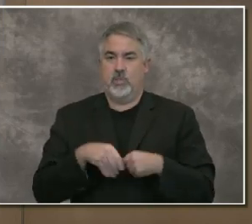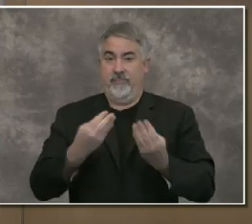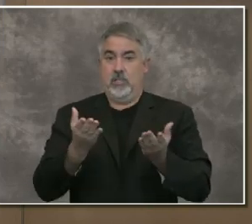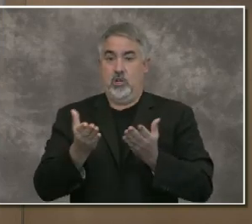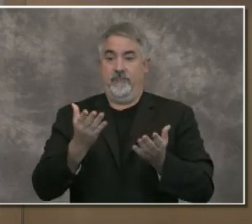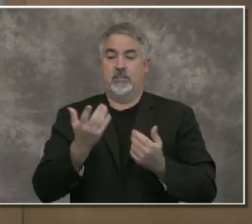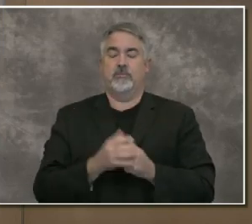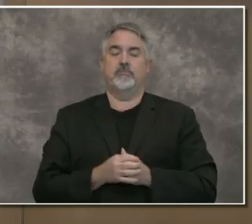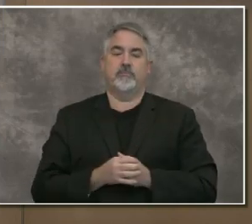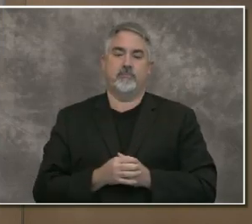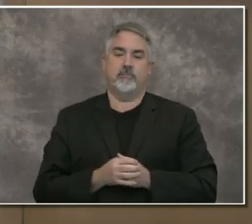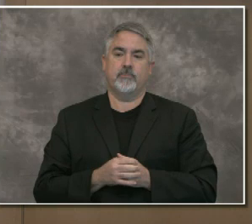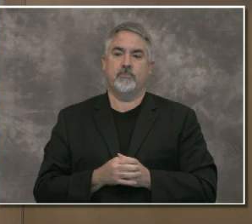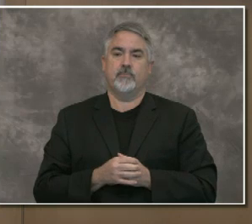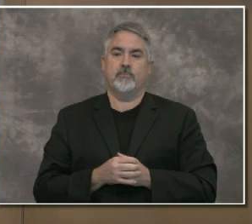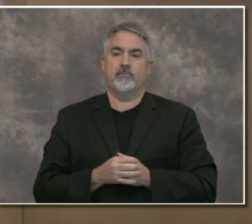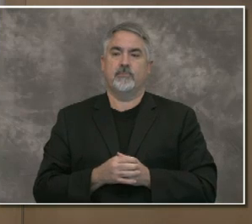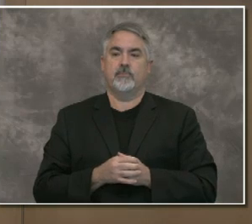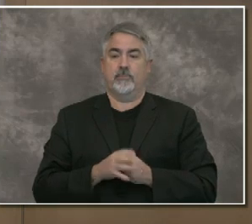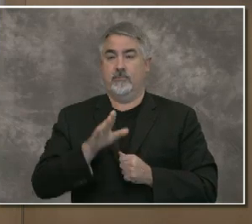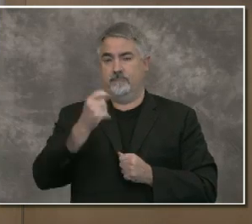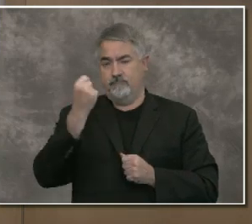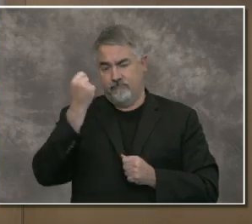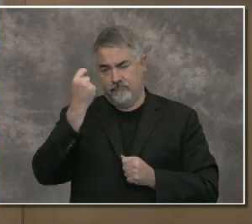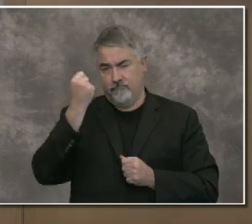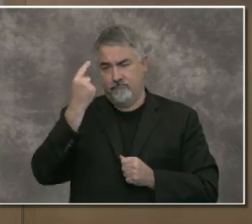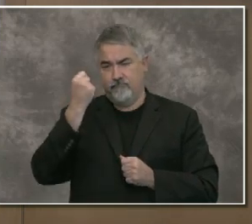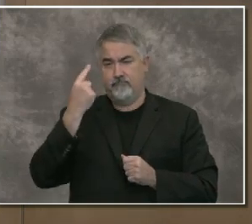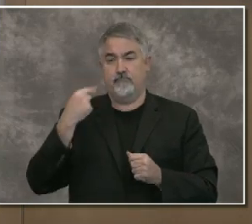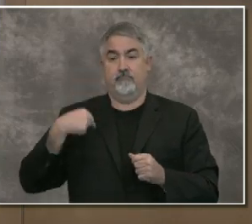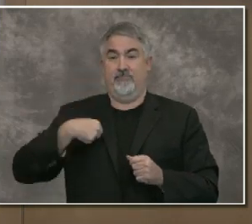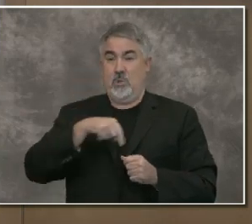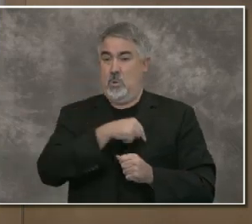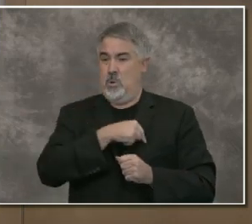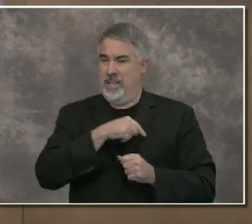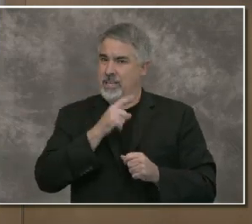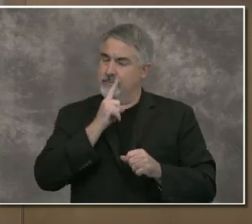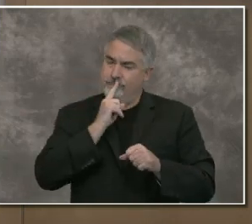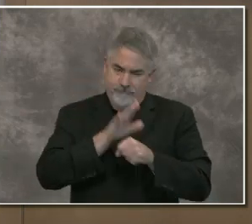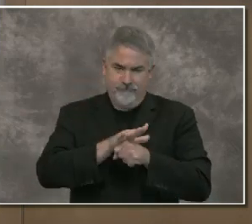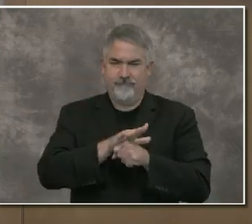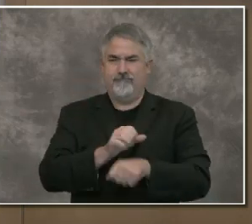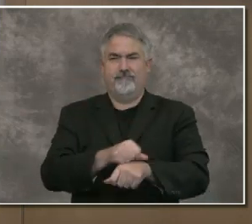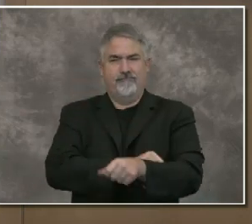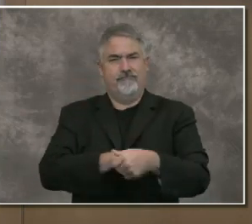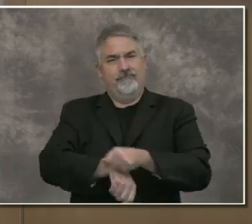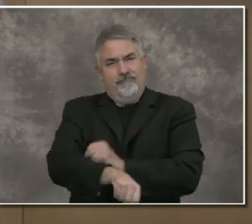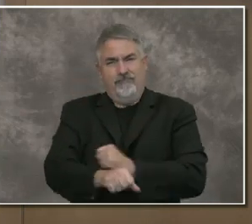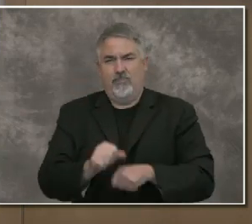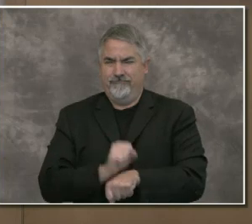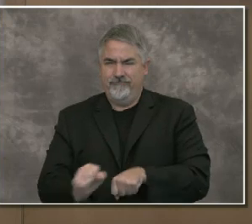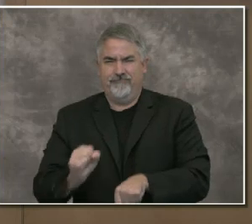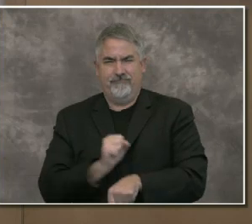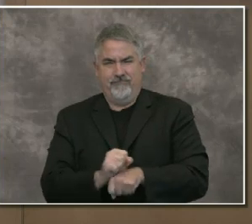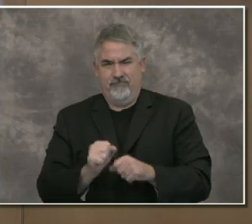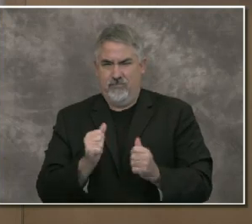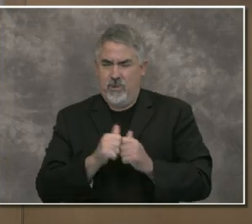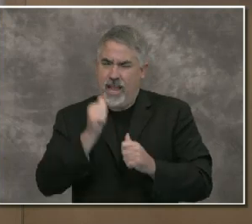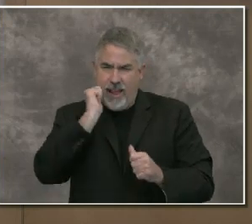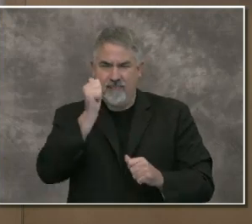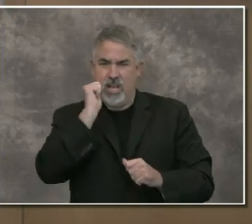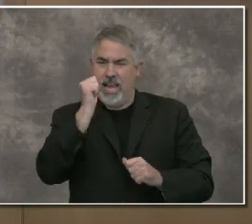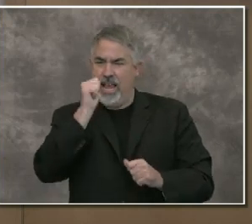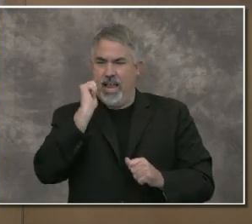let me assure you that the dedicated county employees that we have are still on the job to make sure that you get the